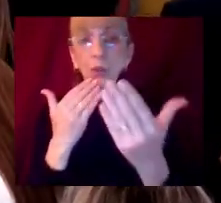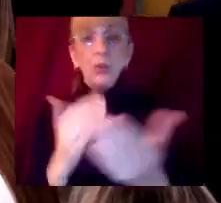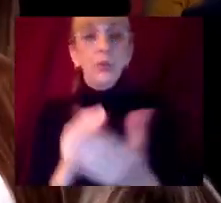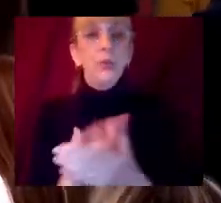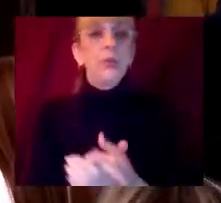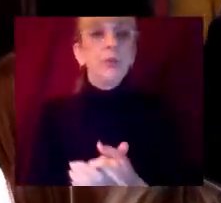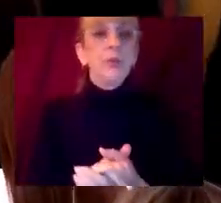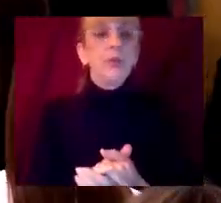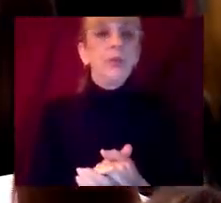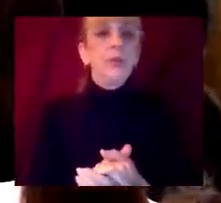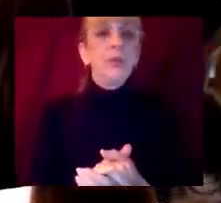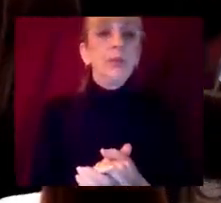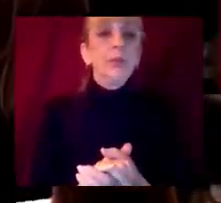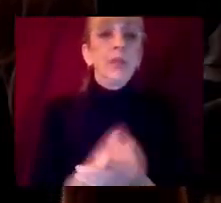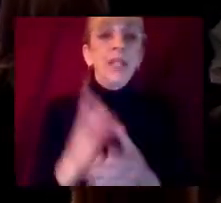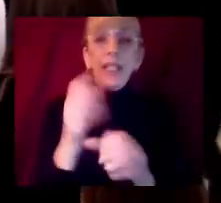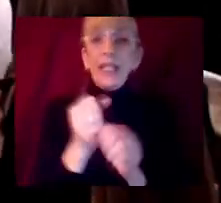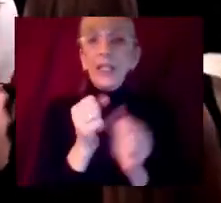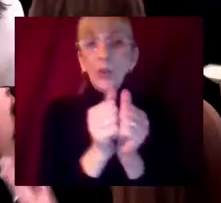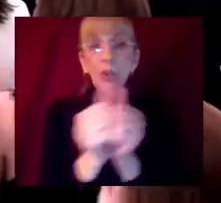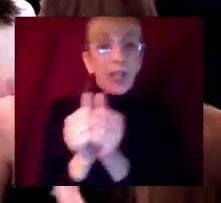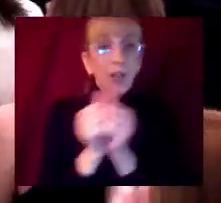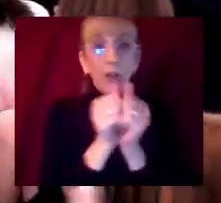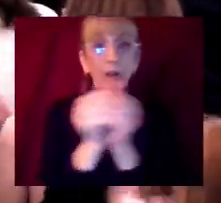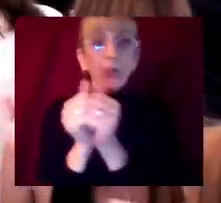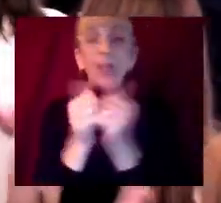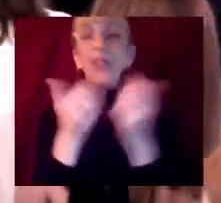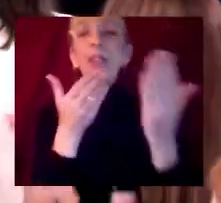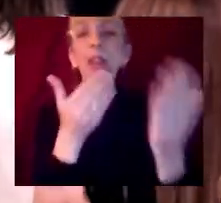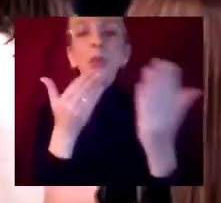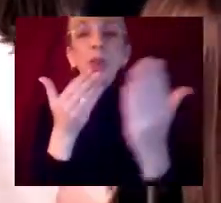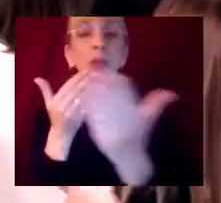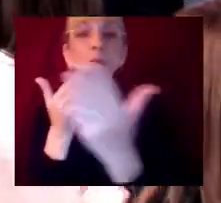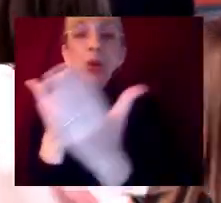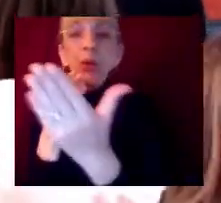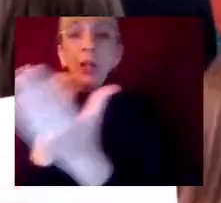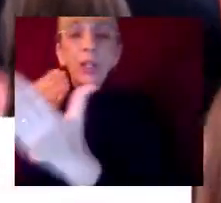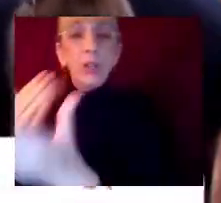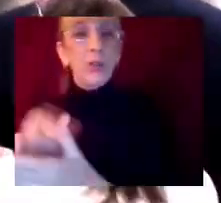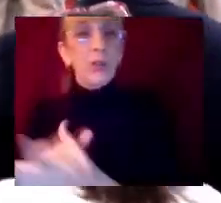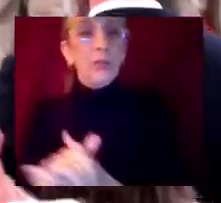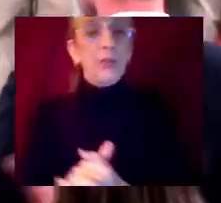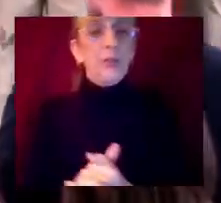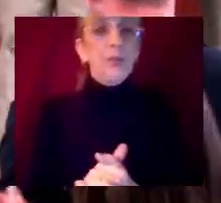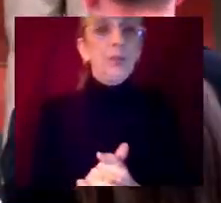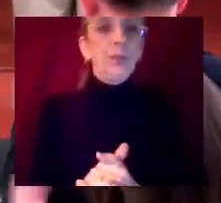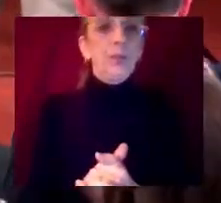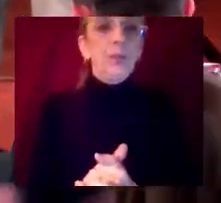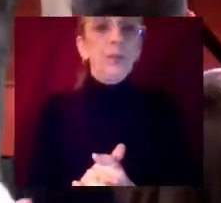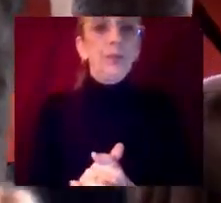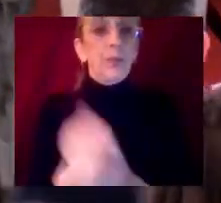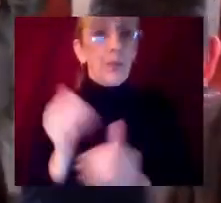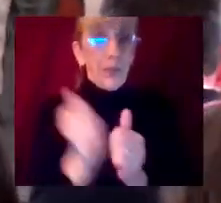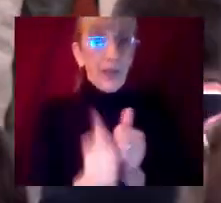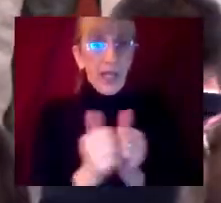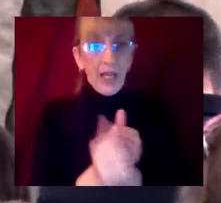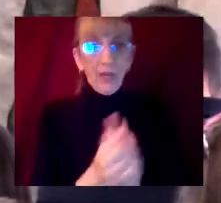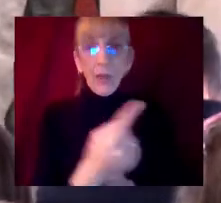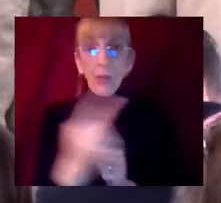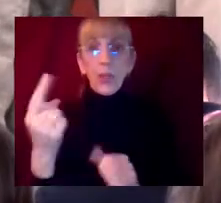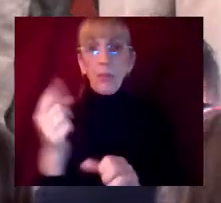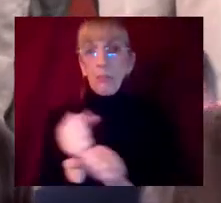Annie. Hands again together for Annie. Jeff Bullock, Secretary Bullock, Department of State. Everybody who made today's